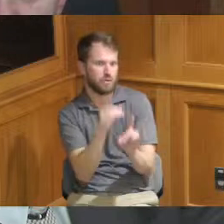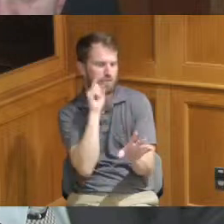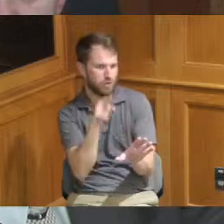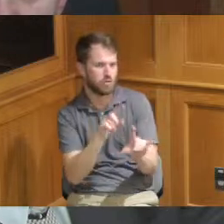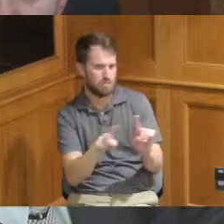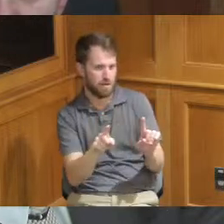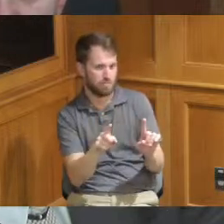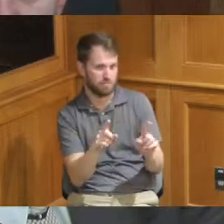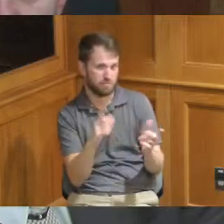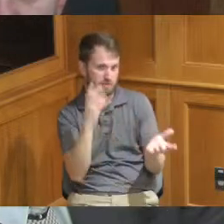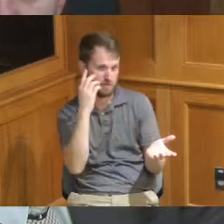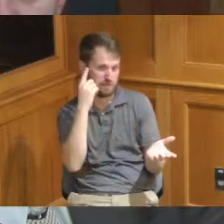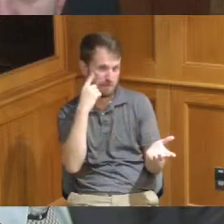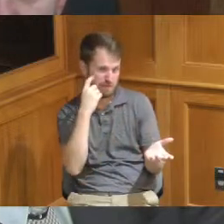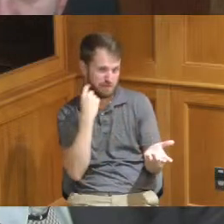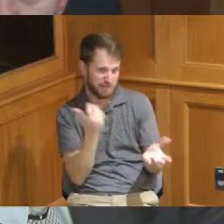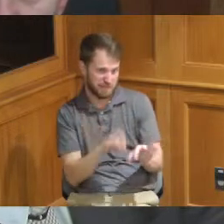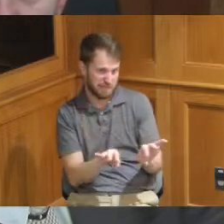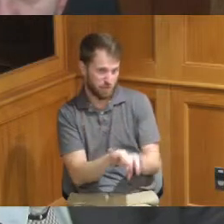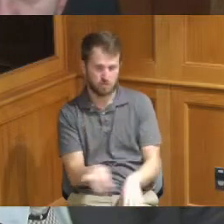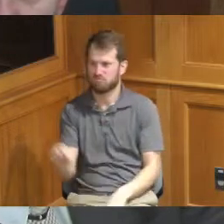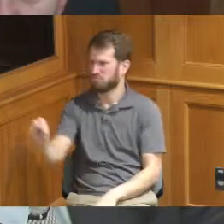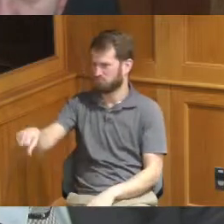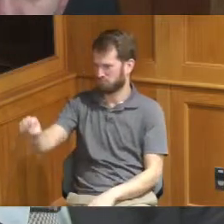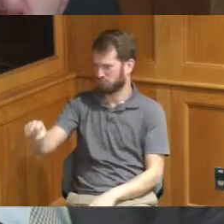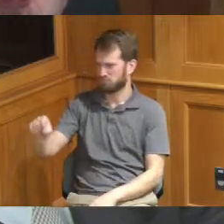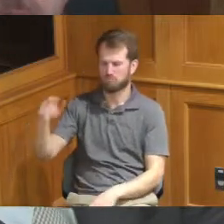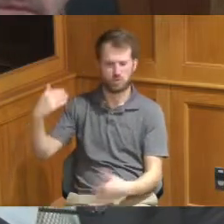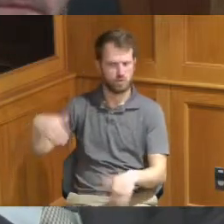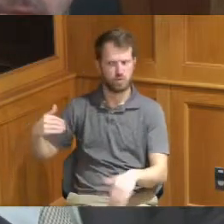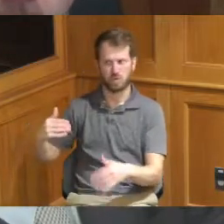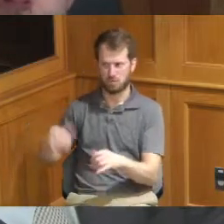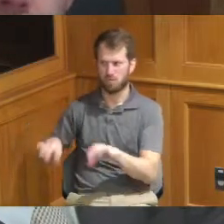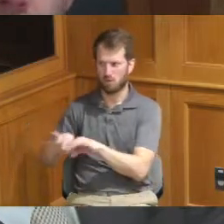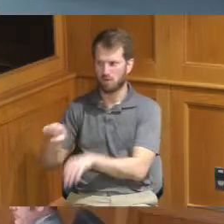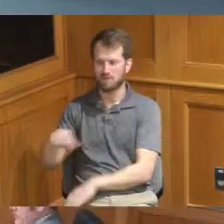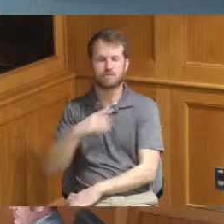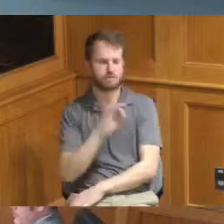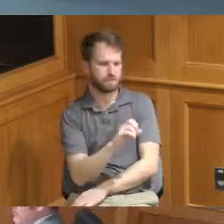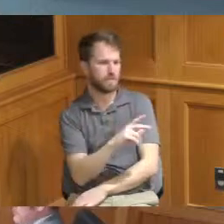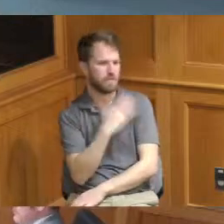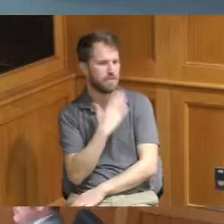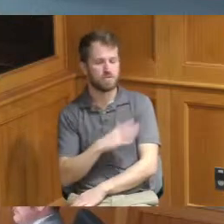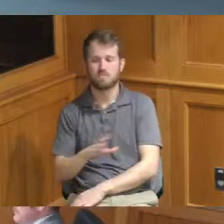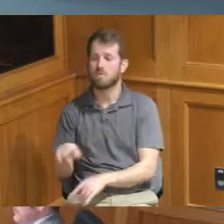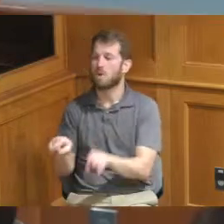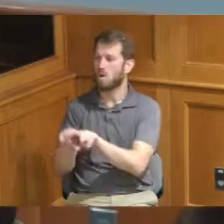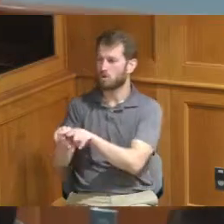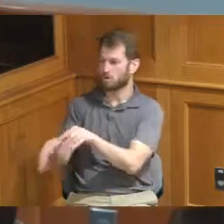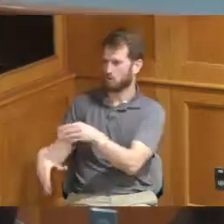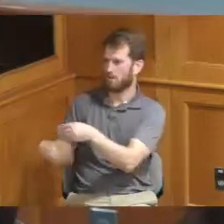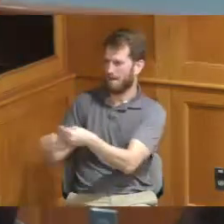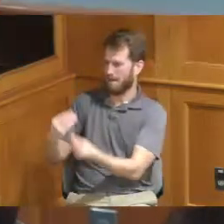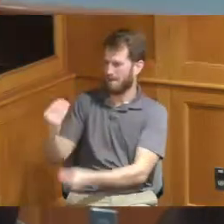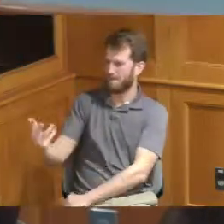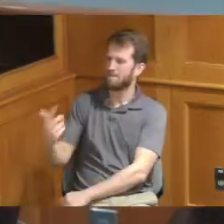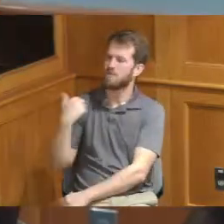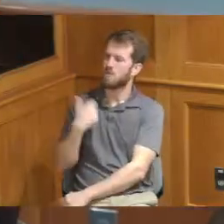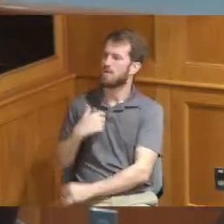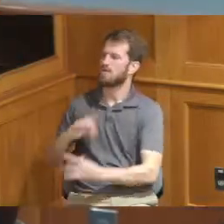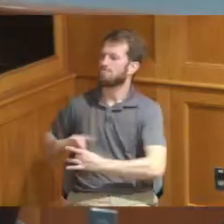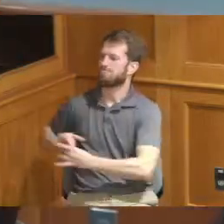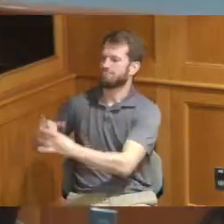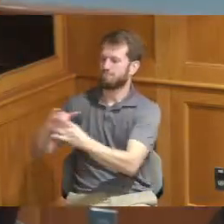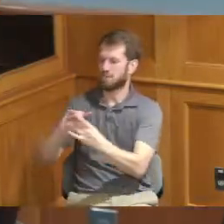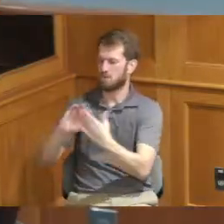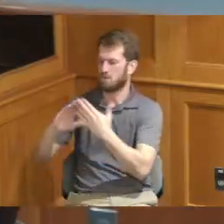that's pretty important. It is very important. Yeah. Yep. Okay. Yep. All right, thank you. Yeah, just to add to it, we coordinate with a lot of